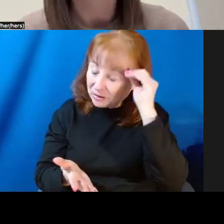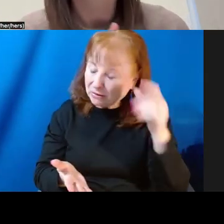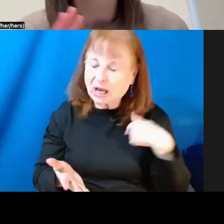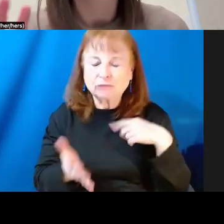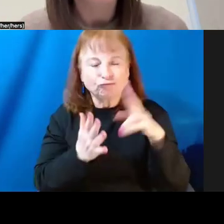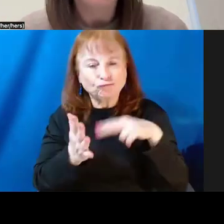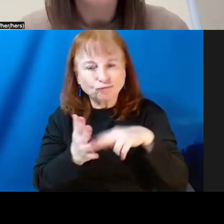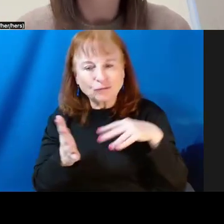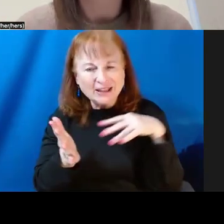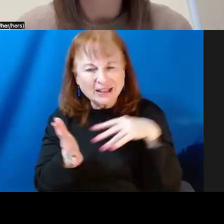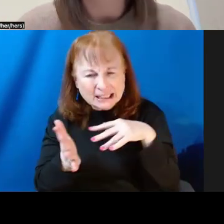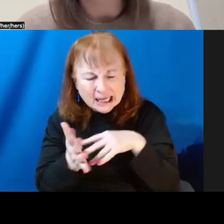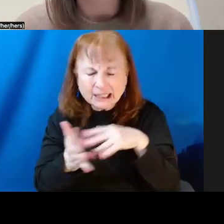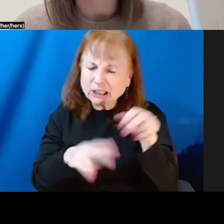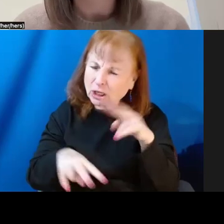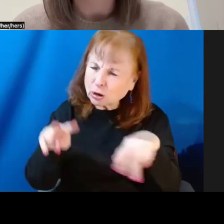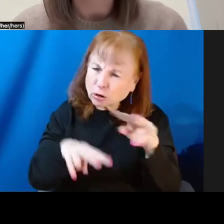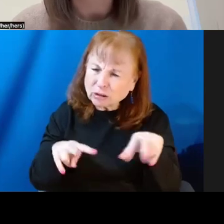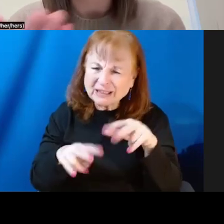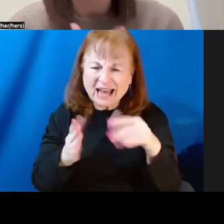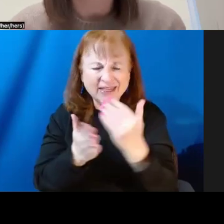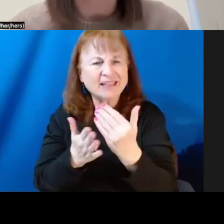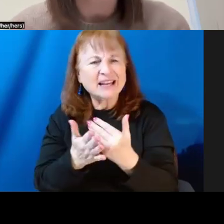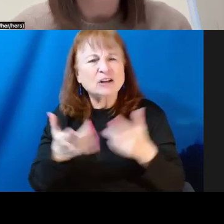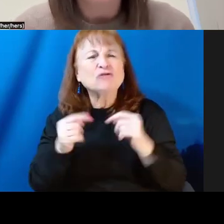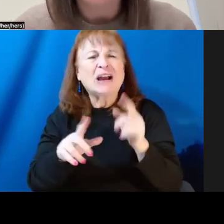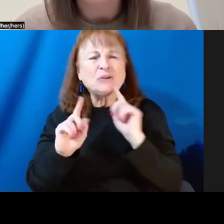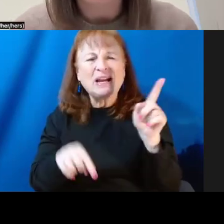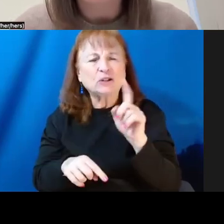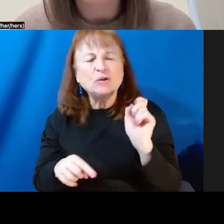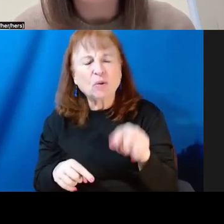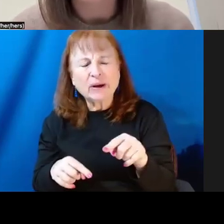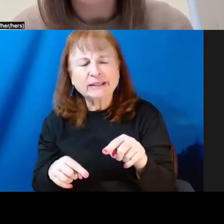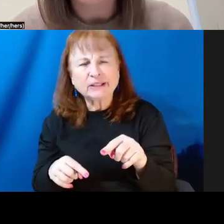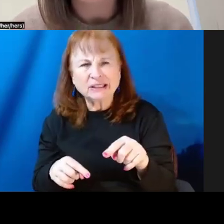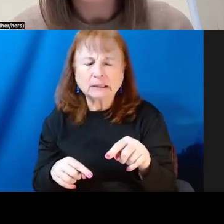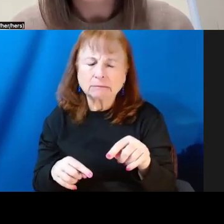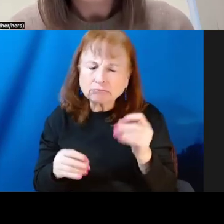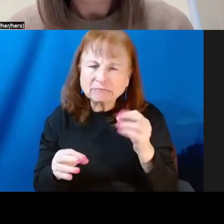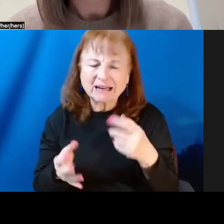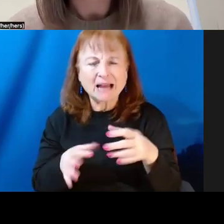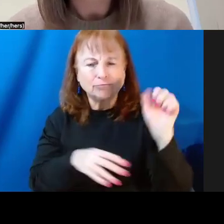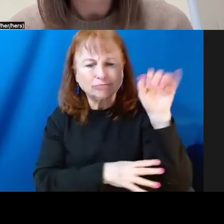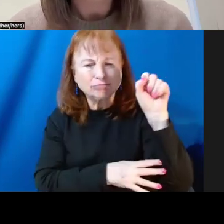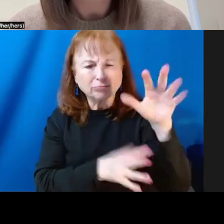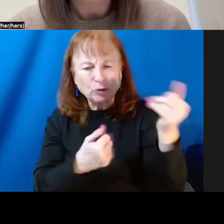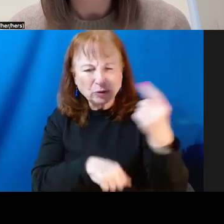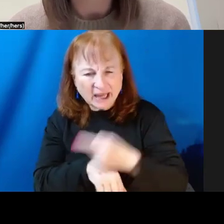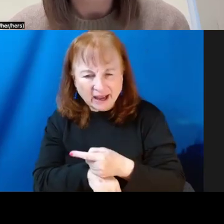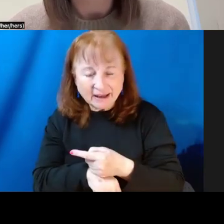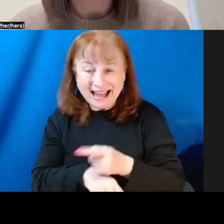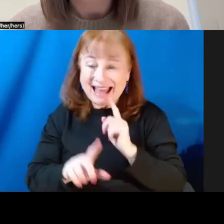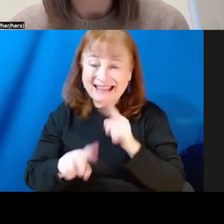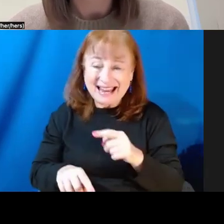these studies and looked at these lists and tried to answer the questions that I talked through today is that the answer